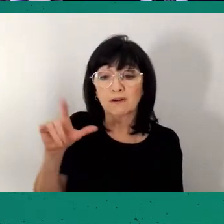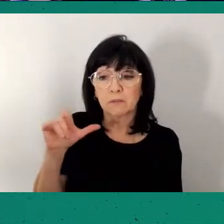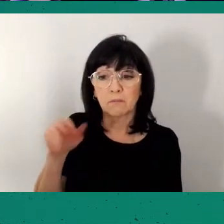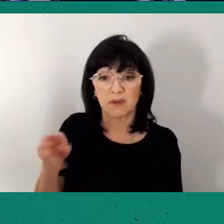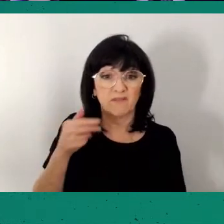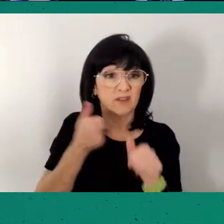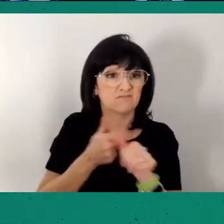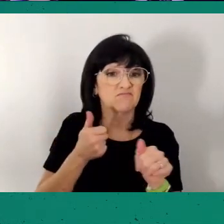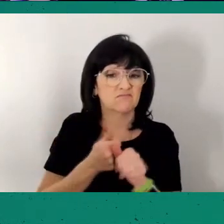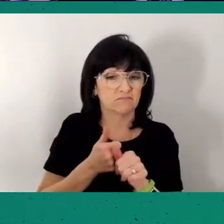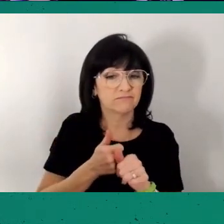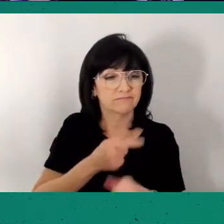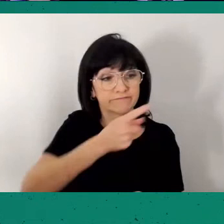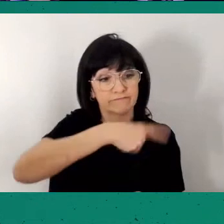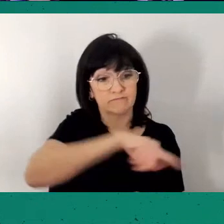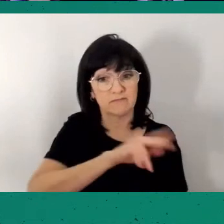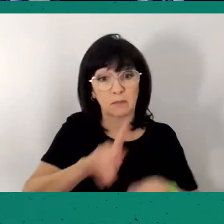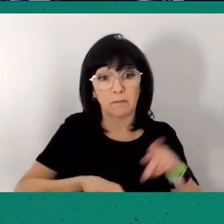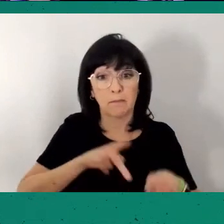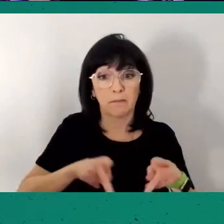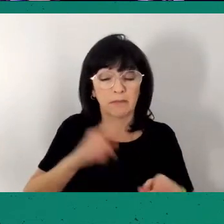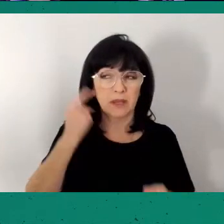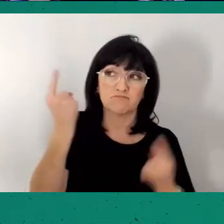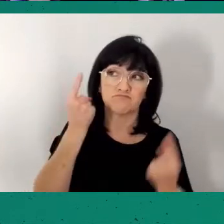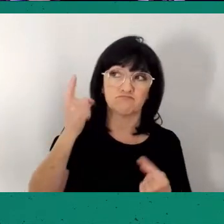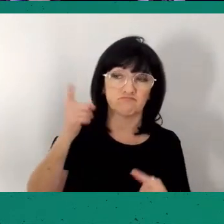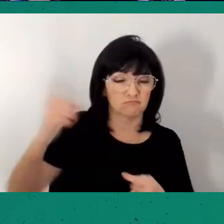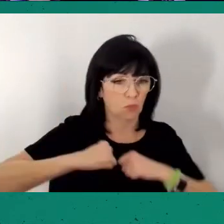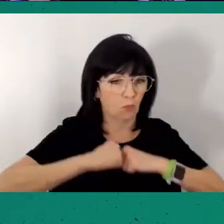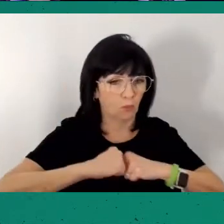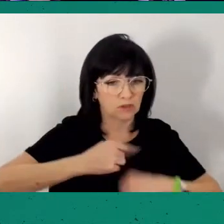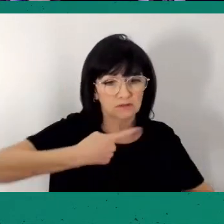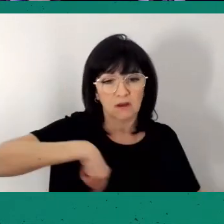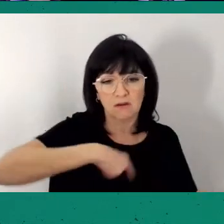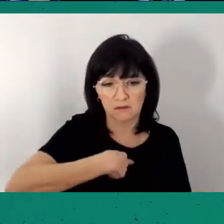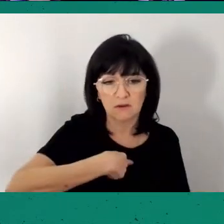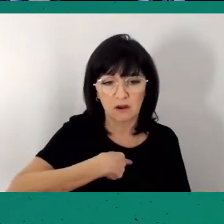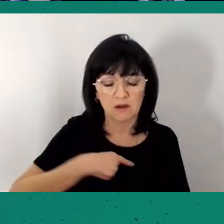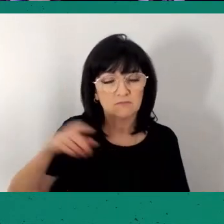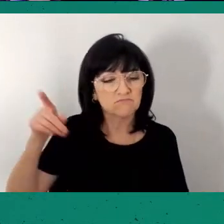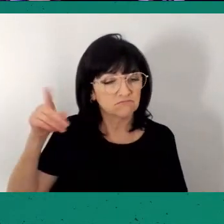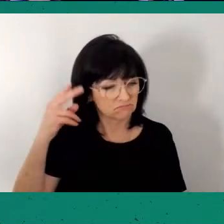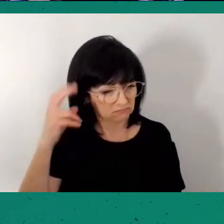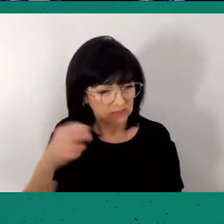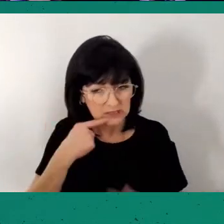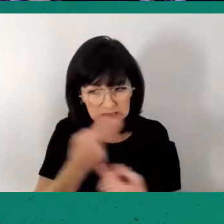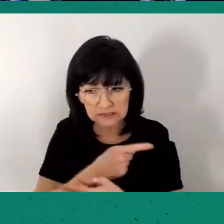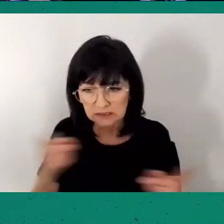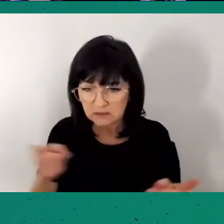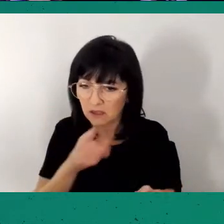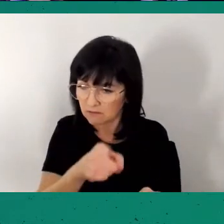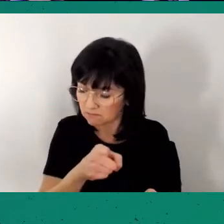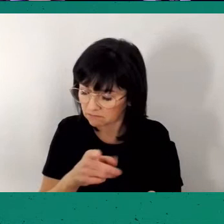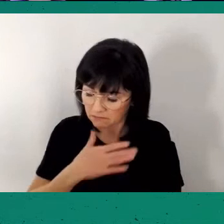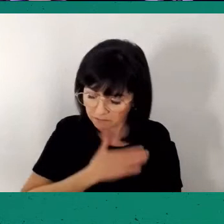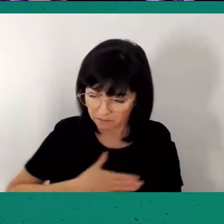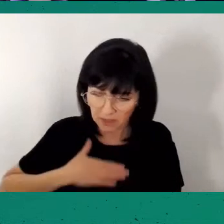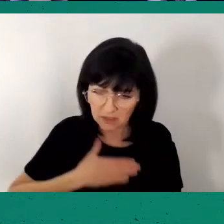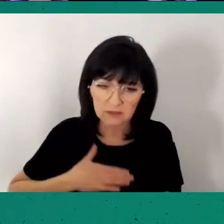protector, to, in his words, take good care that they, the adult freed